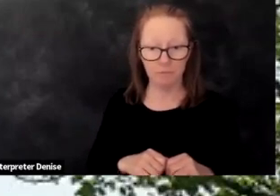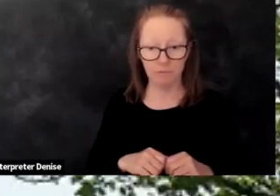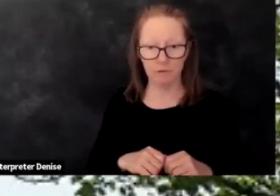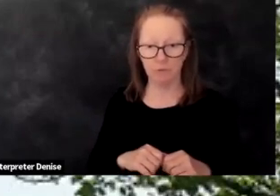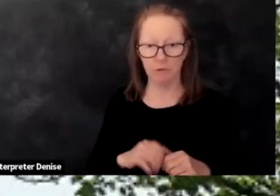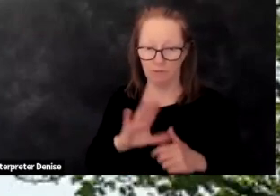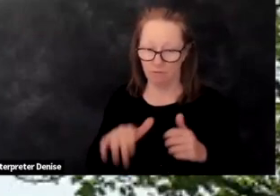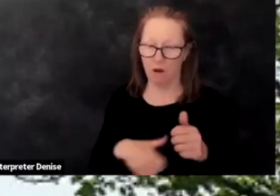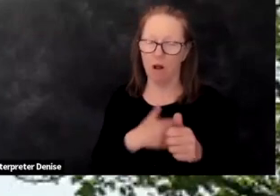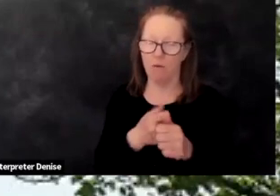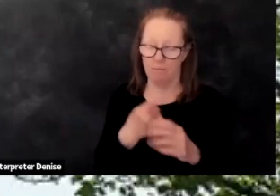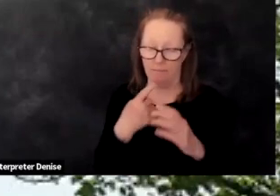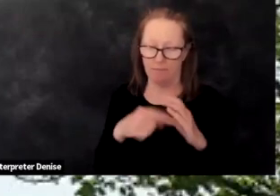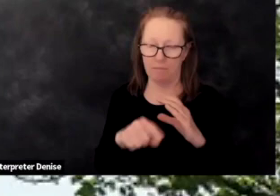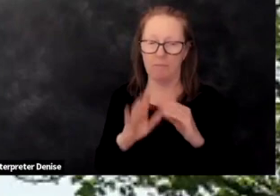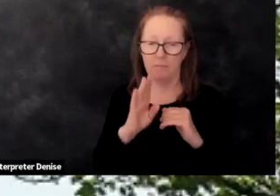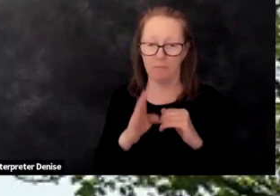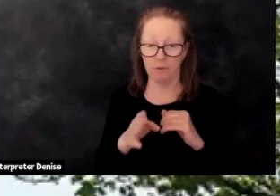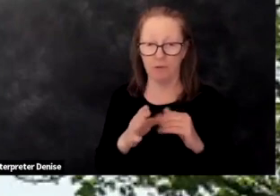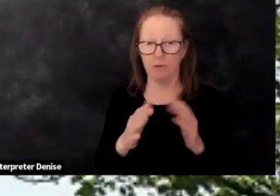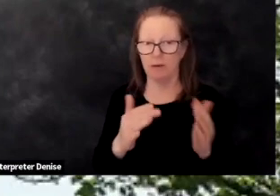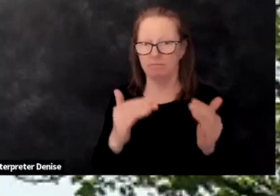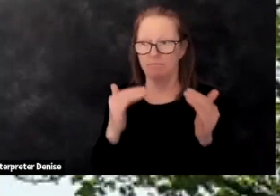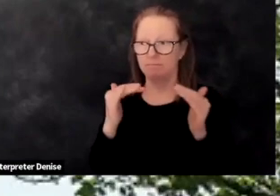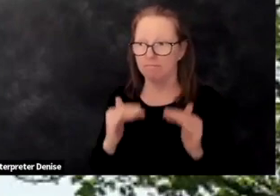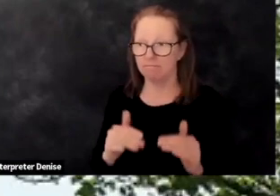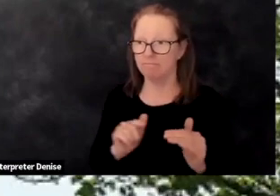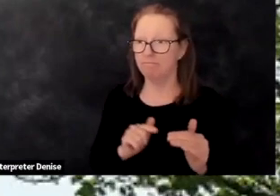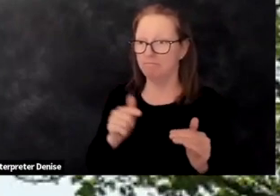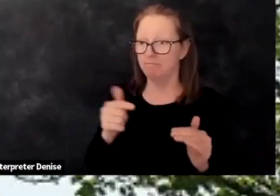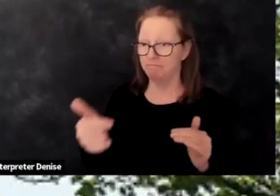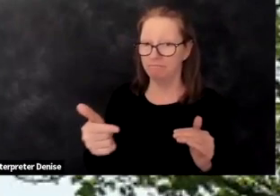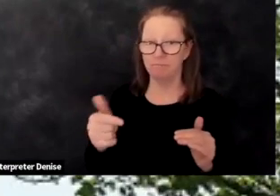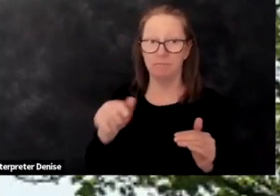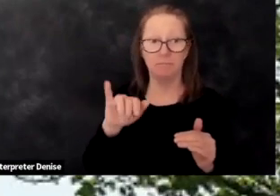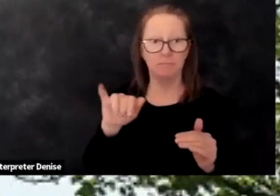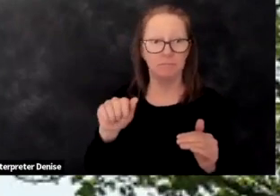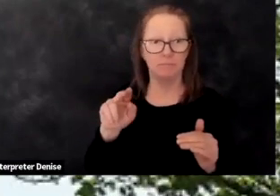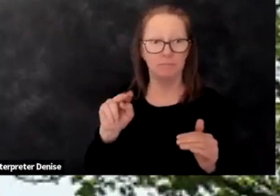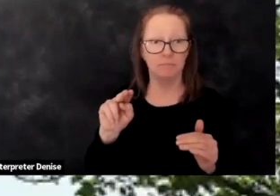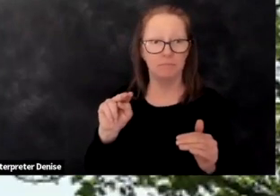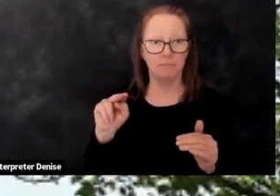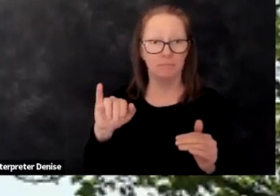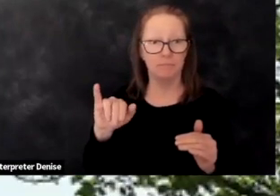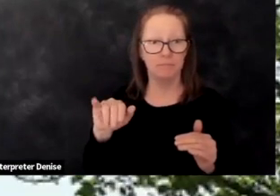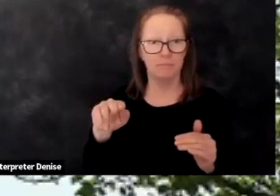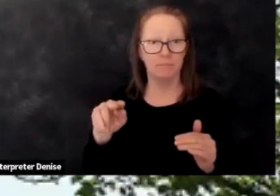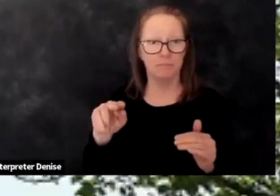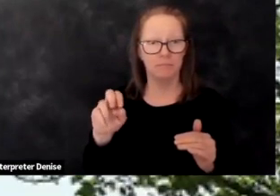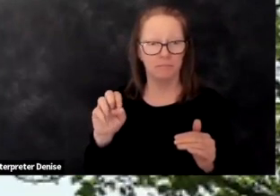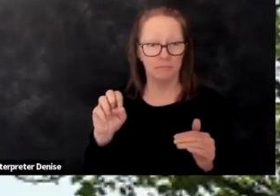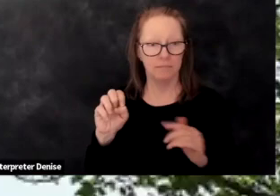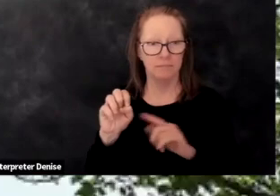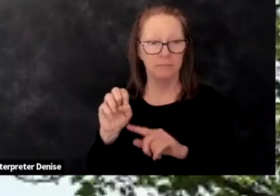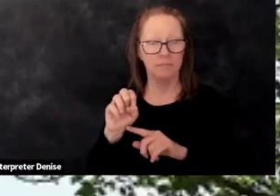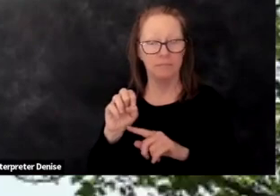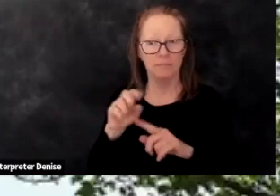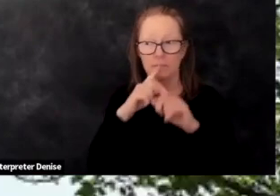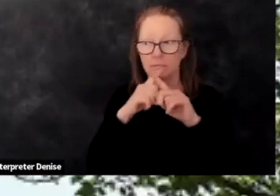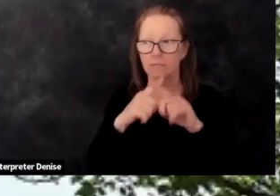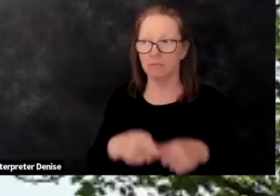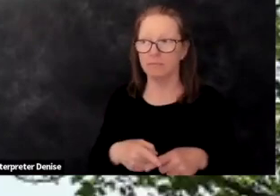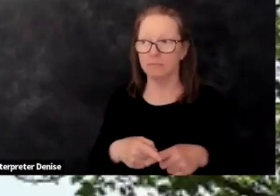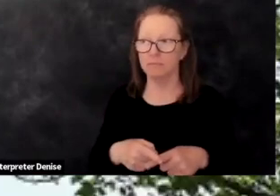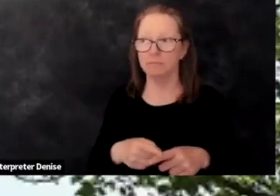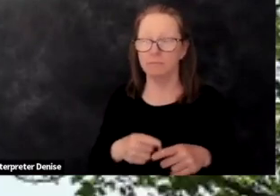but let's continue on with the meeting. So Janine, I can give you permissions to unmute your mic, and you should be able to do so now.